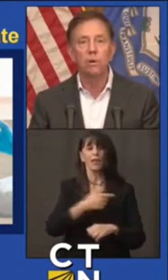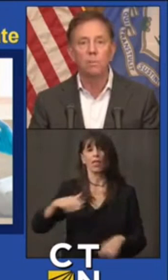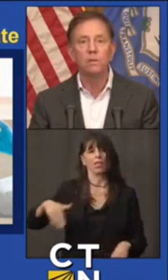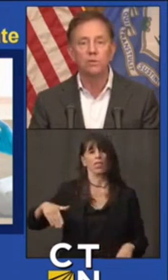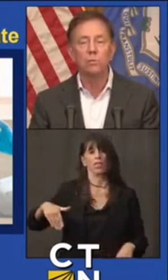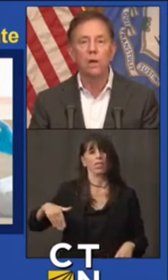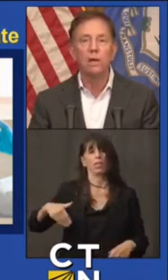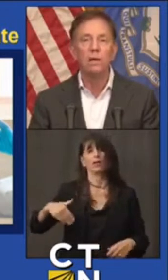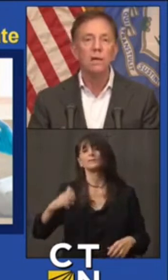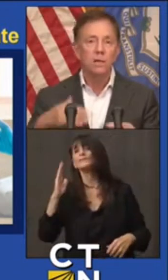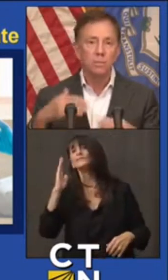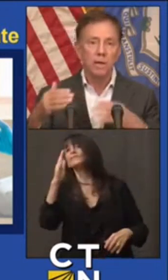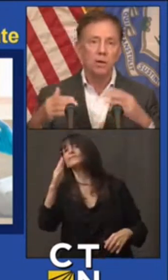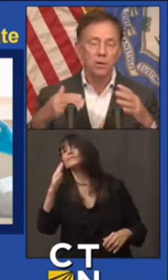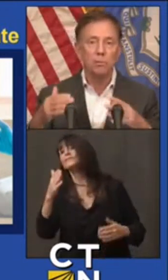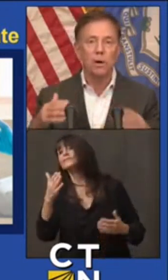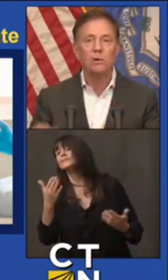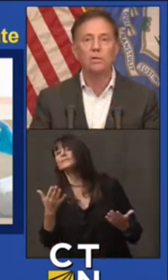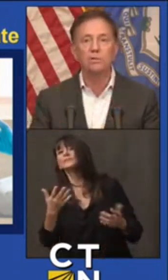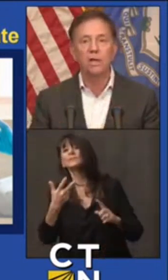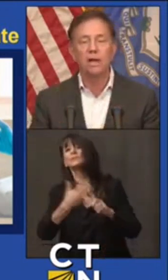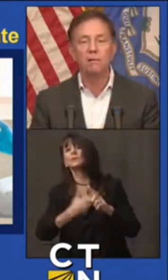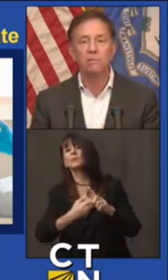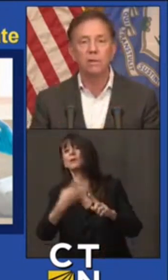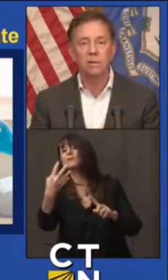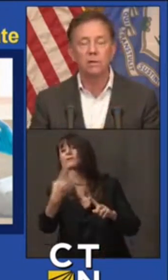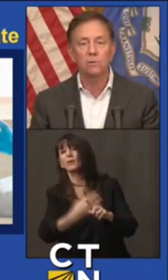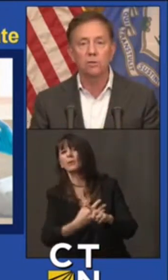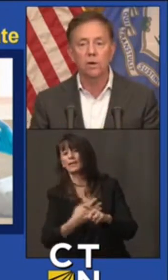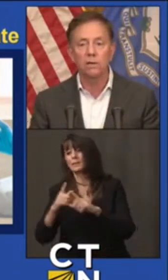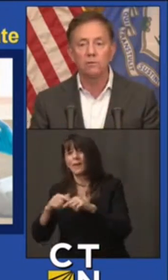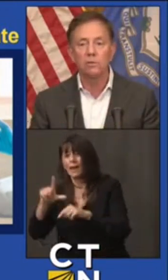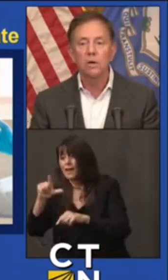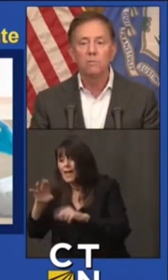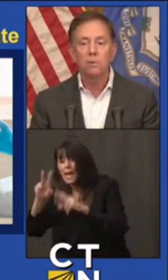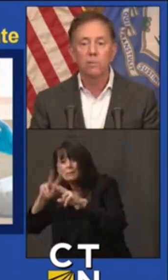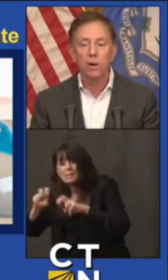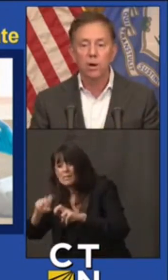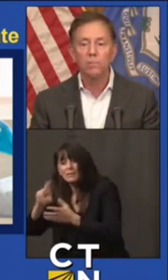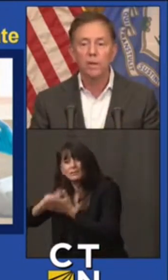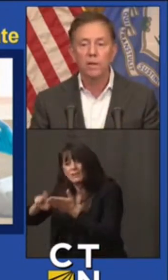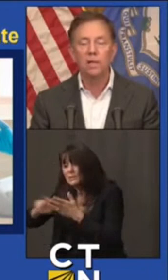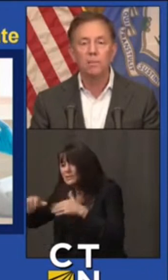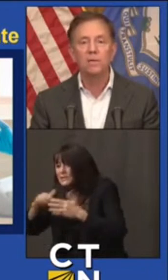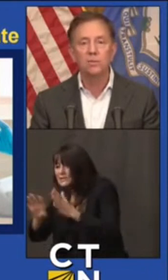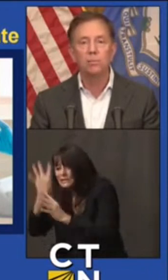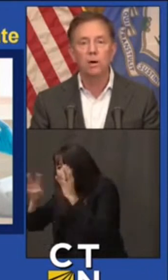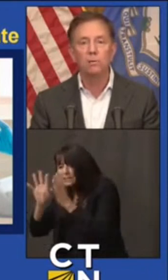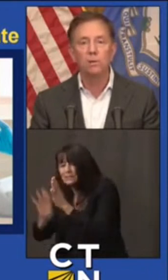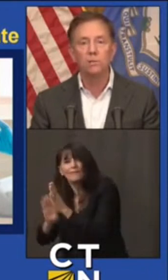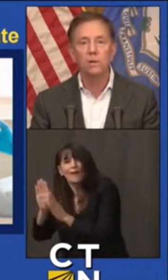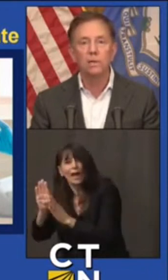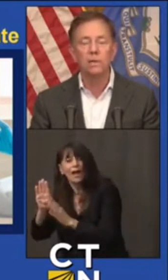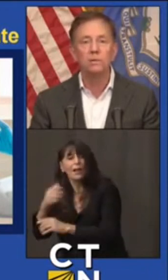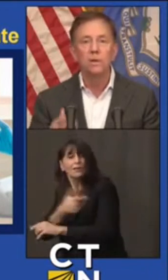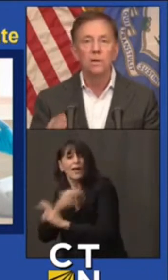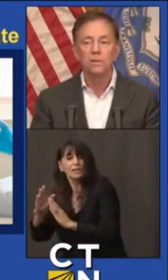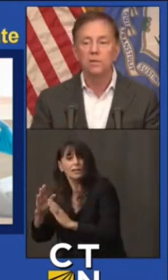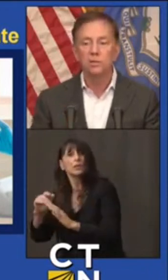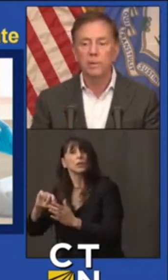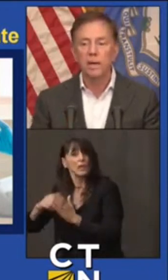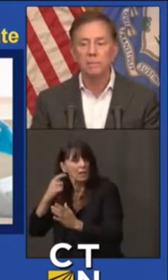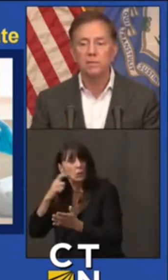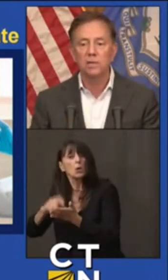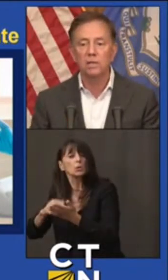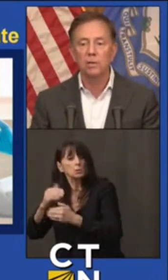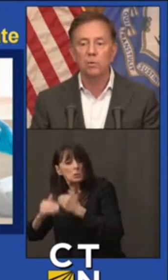4 months away, depending on the progress they have with the clinical trials. But we are beginning to make some progress right now. And Deirdre will be